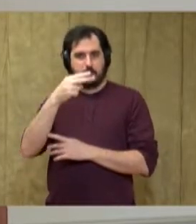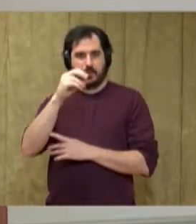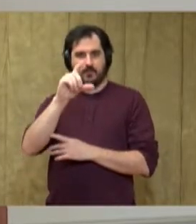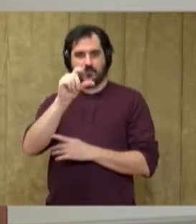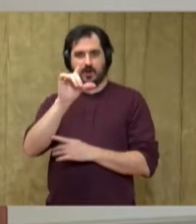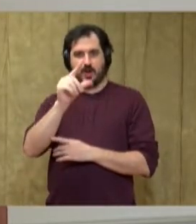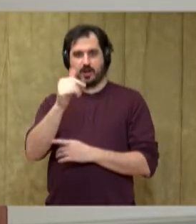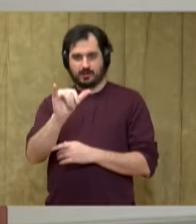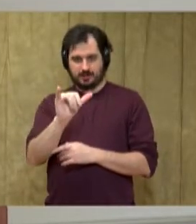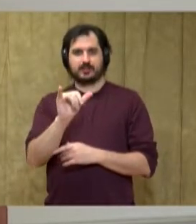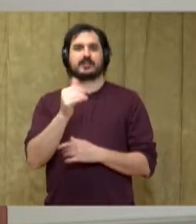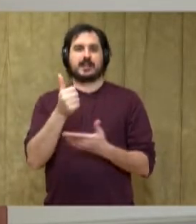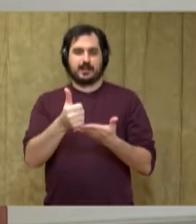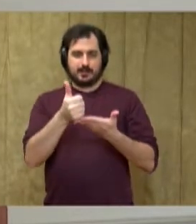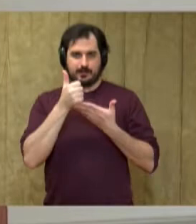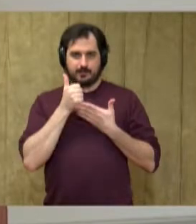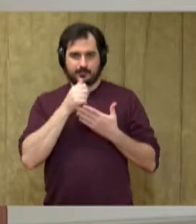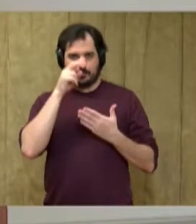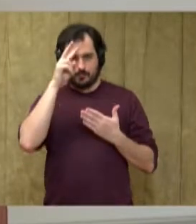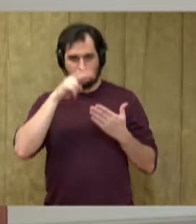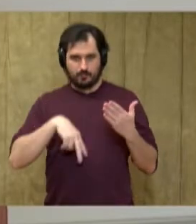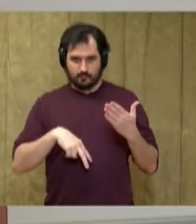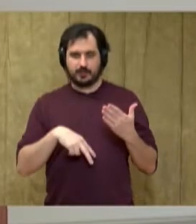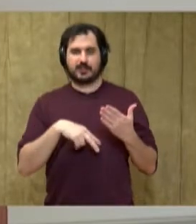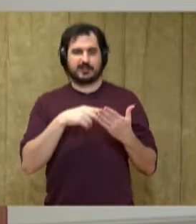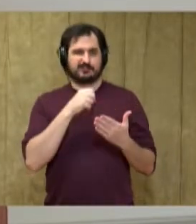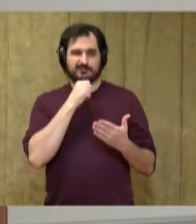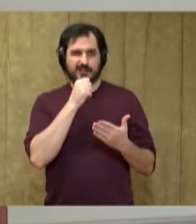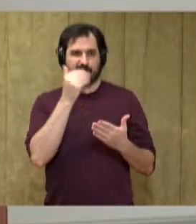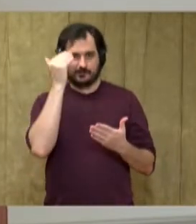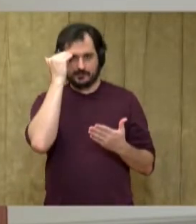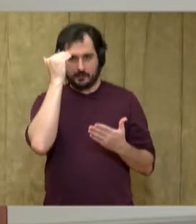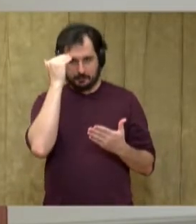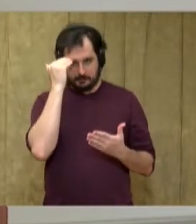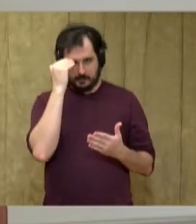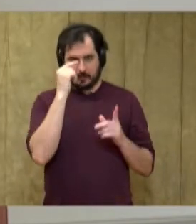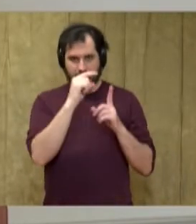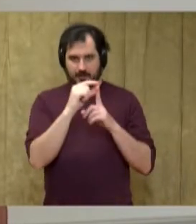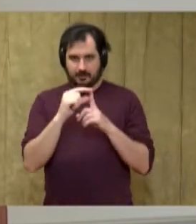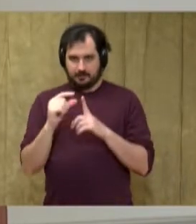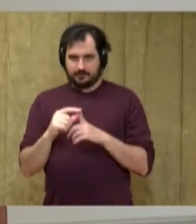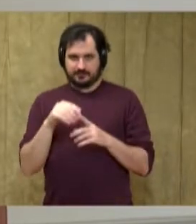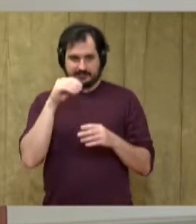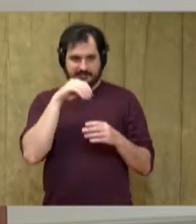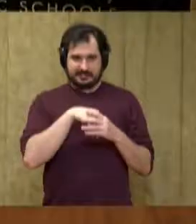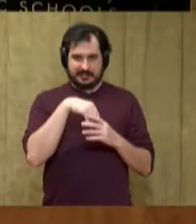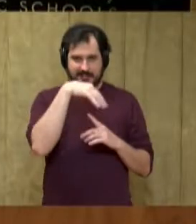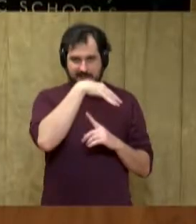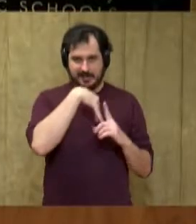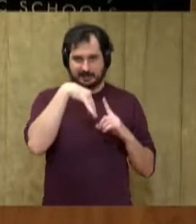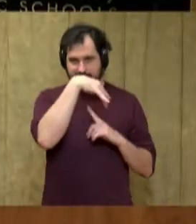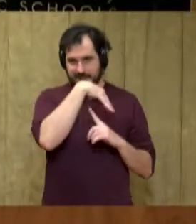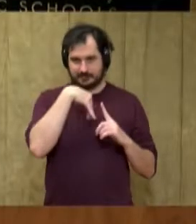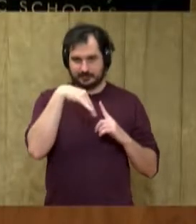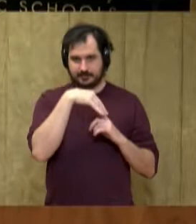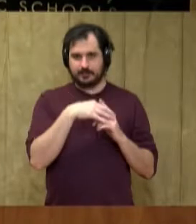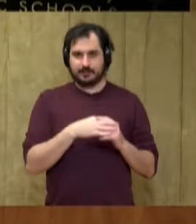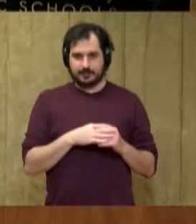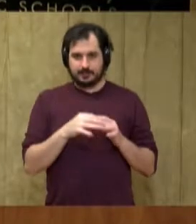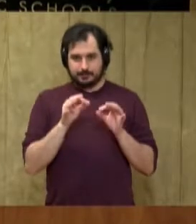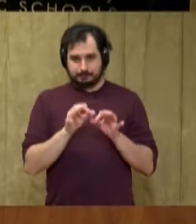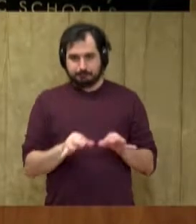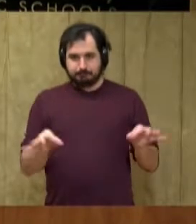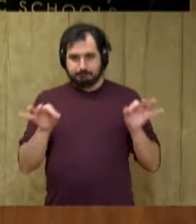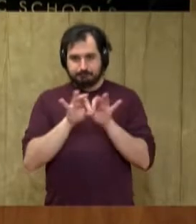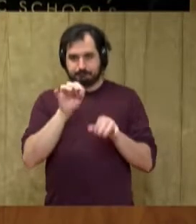in context and out of context. We're going to work with it in context a little bit today. And our essential question again is,